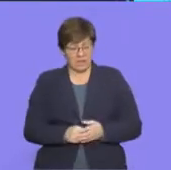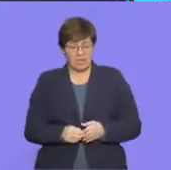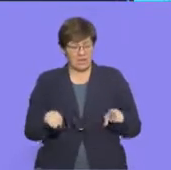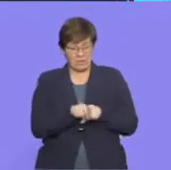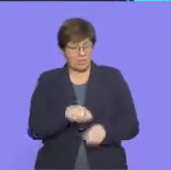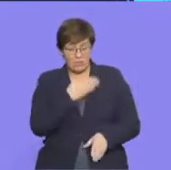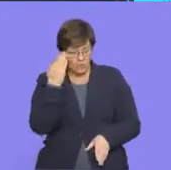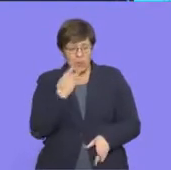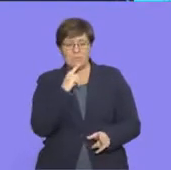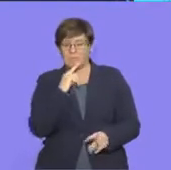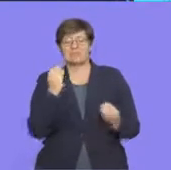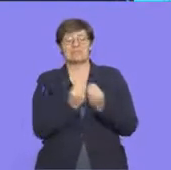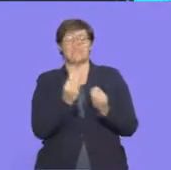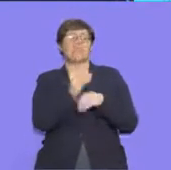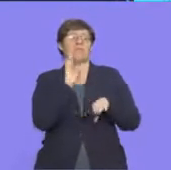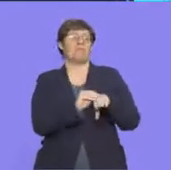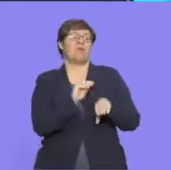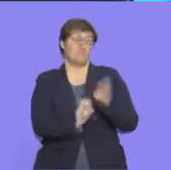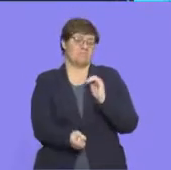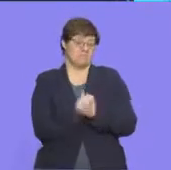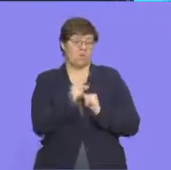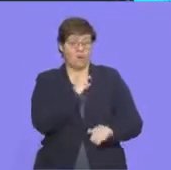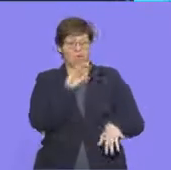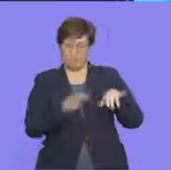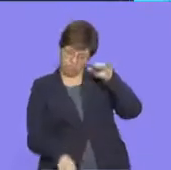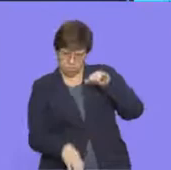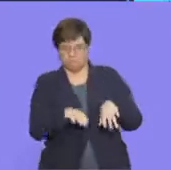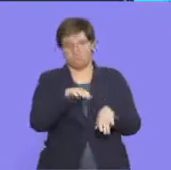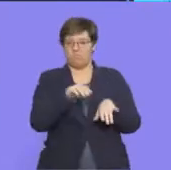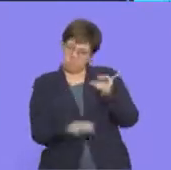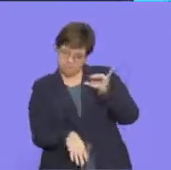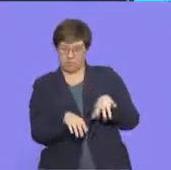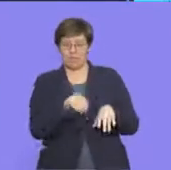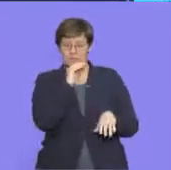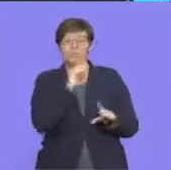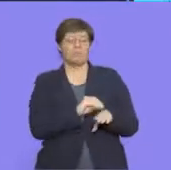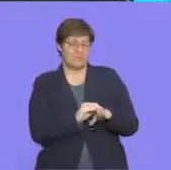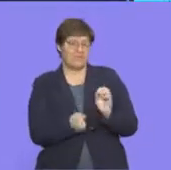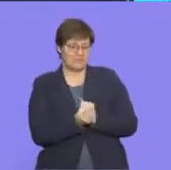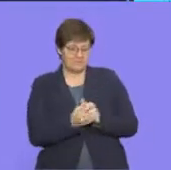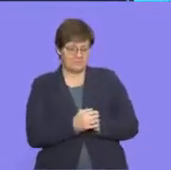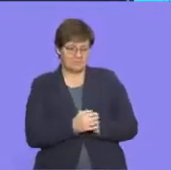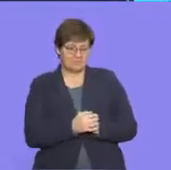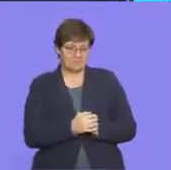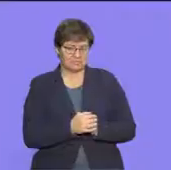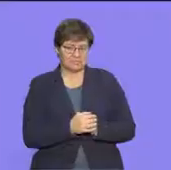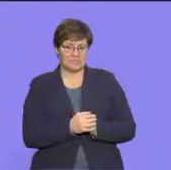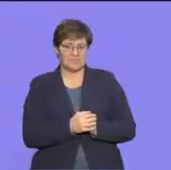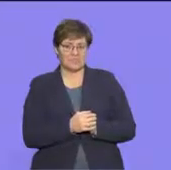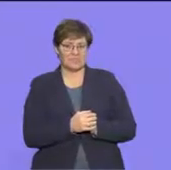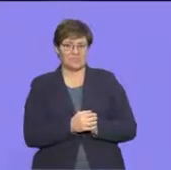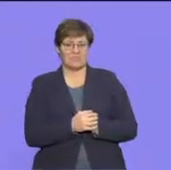same, that could mean that there is a slight problem. Okay, so let's have a look what we mean by cardiac, the cardiac